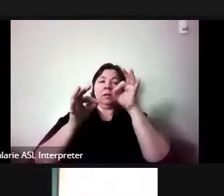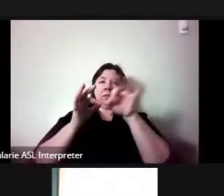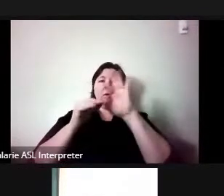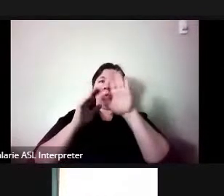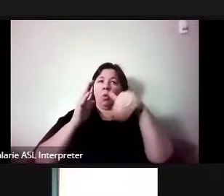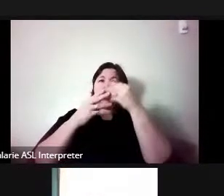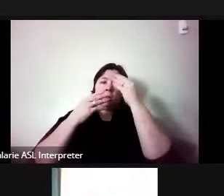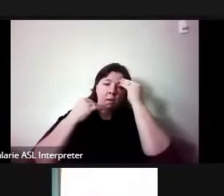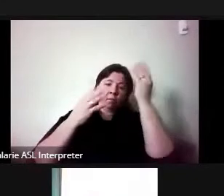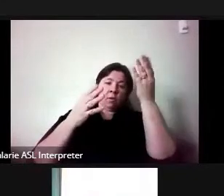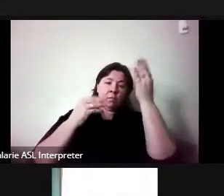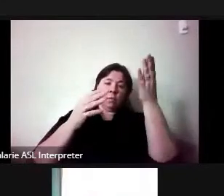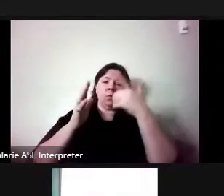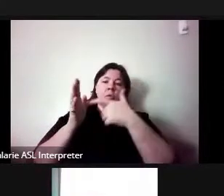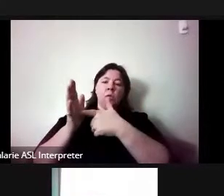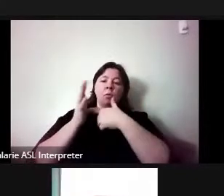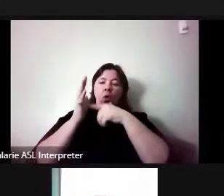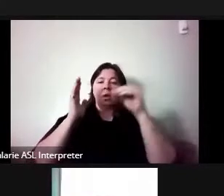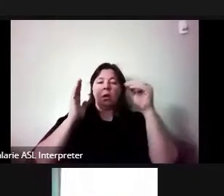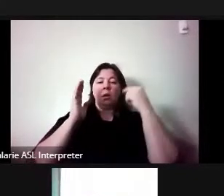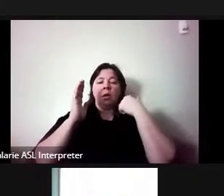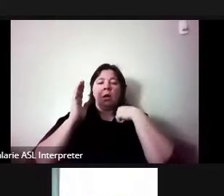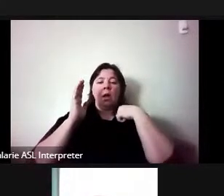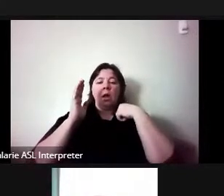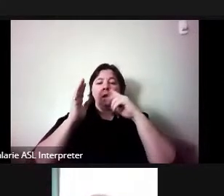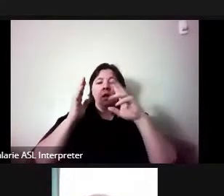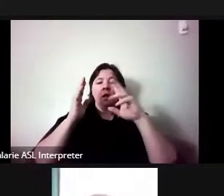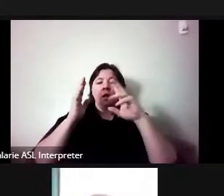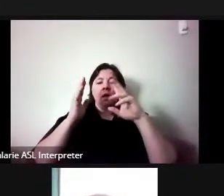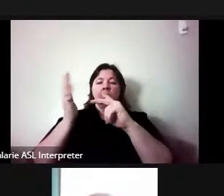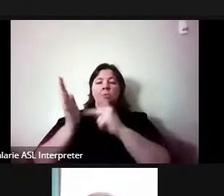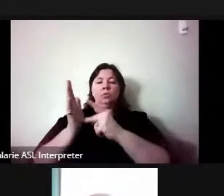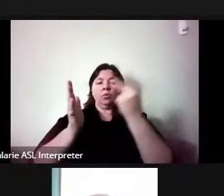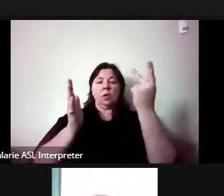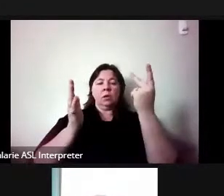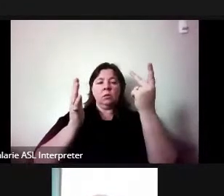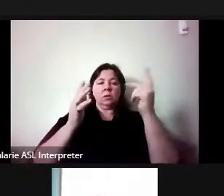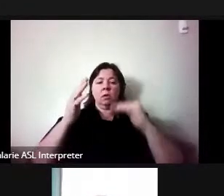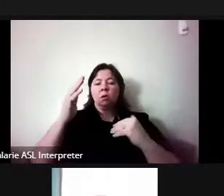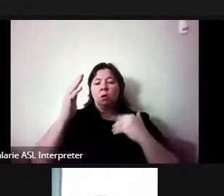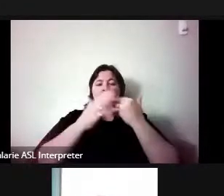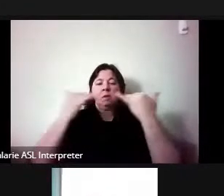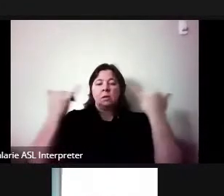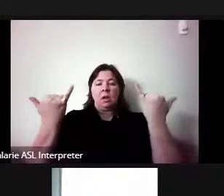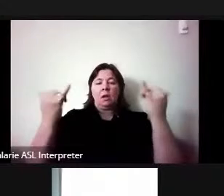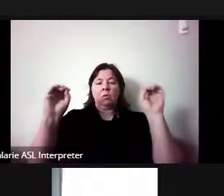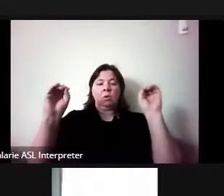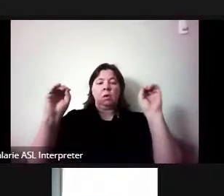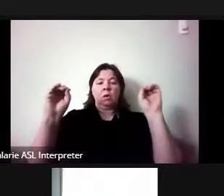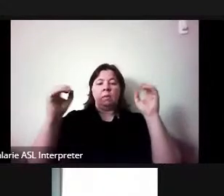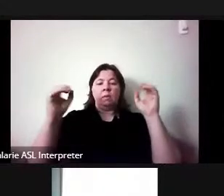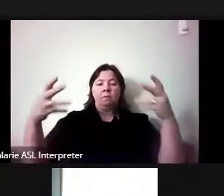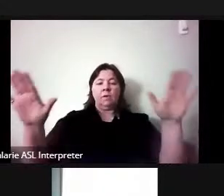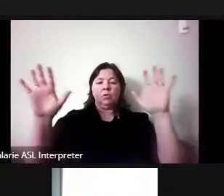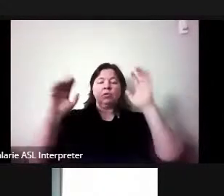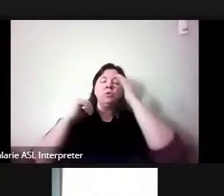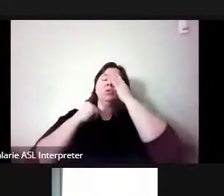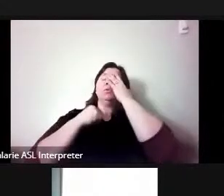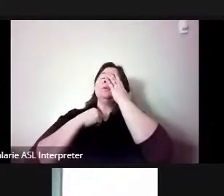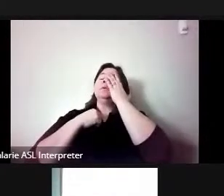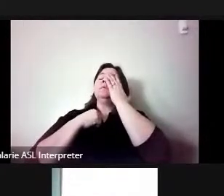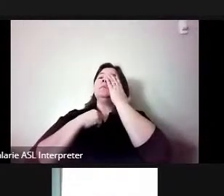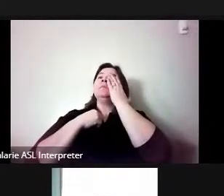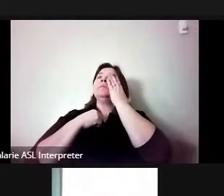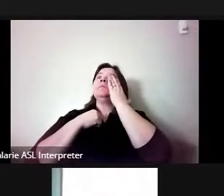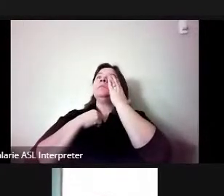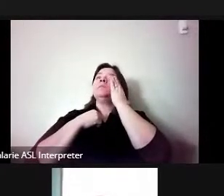the information required. I also raised tickets twice, but up till now, nothing has been done. All right, Eben. Yes. As